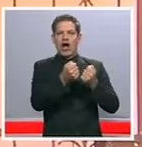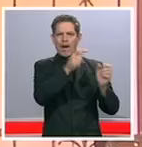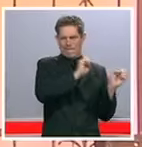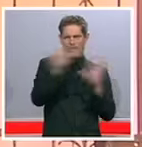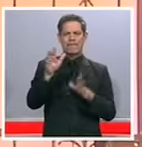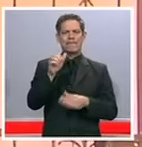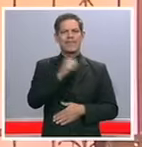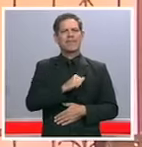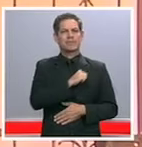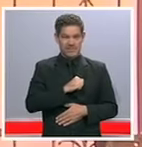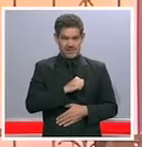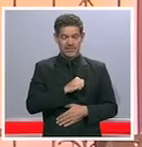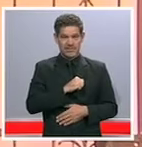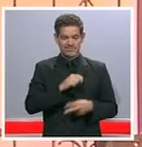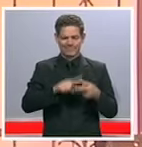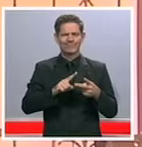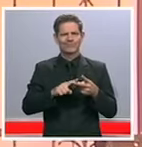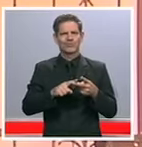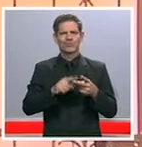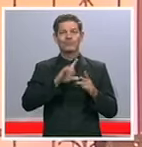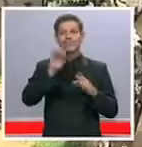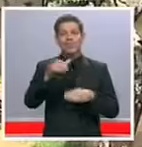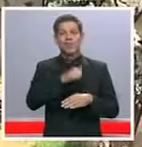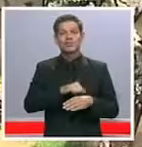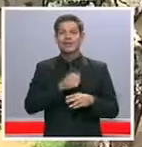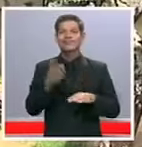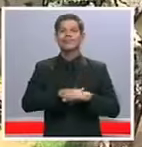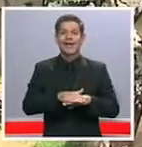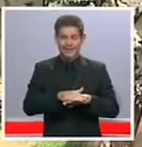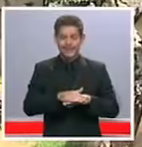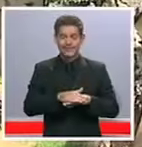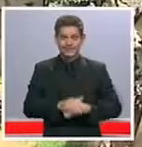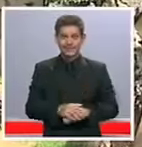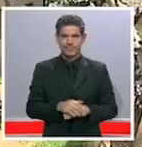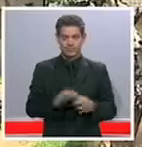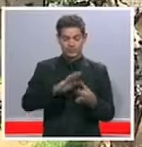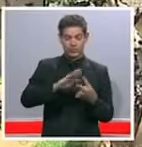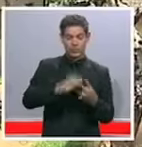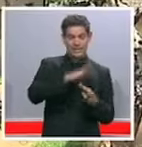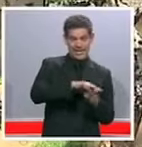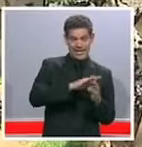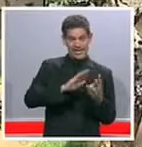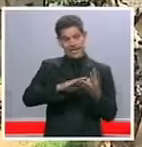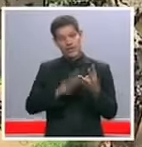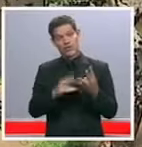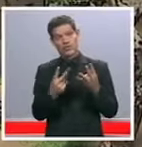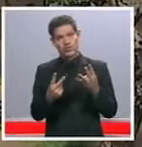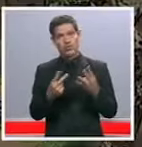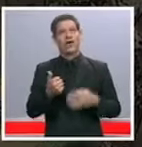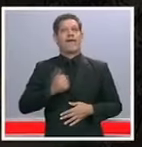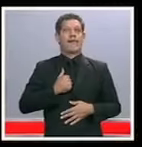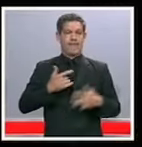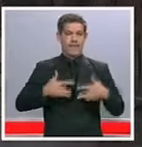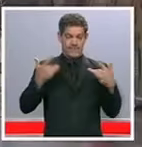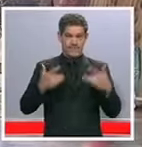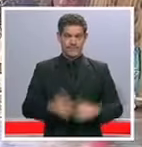Clinic. Both of them died on arrival. The other 2 children who were trapped in the car managed to